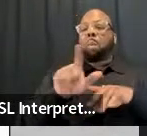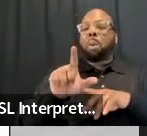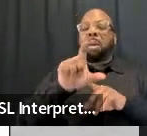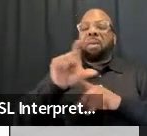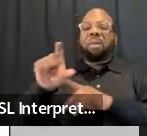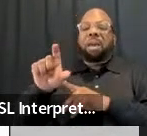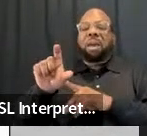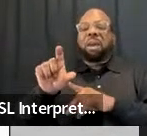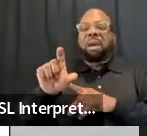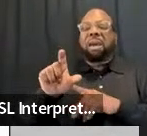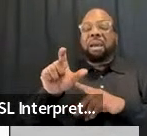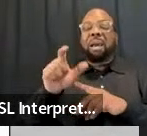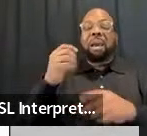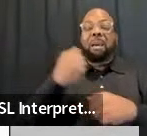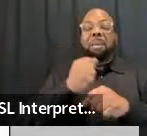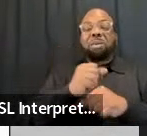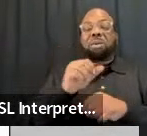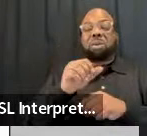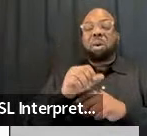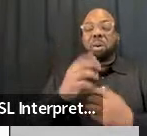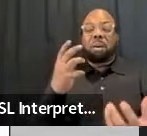the latest energy code requirements.